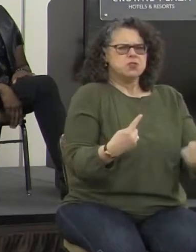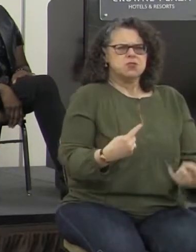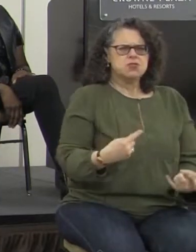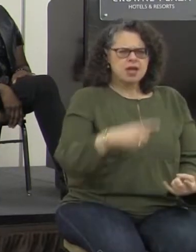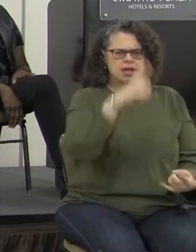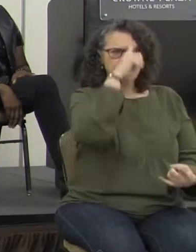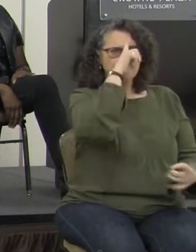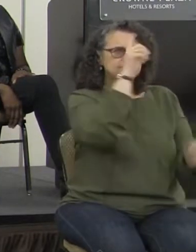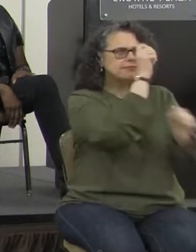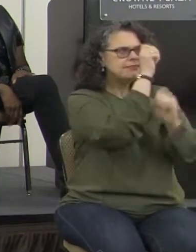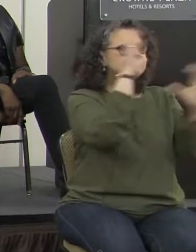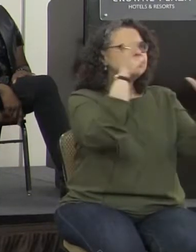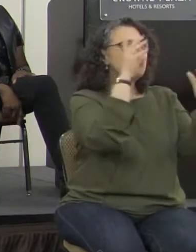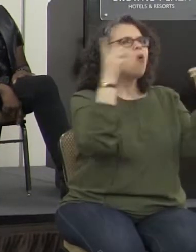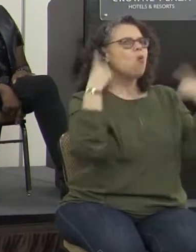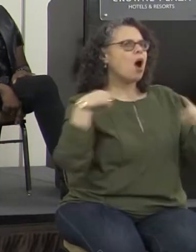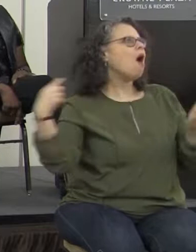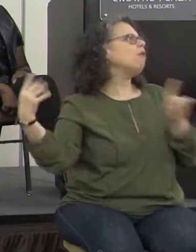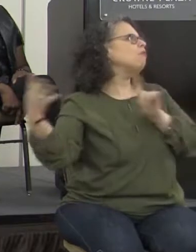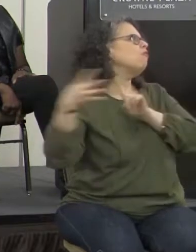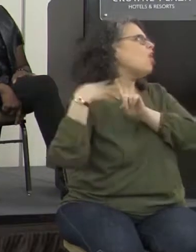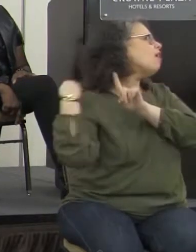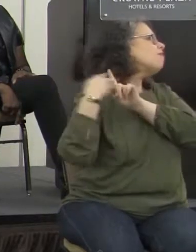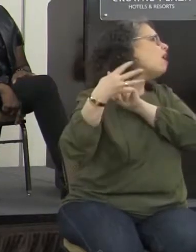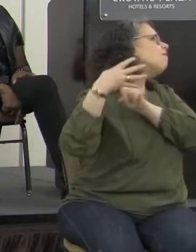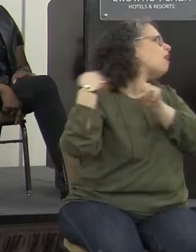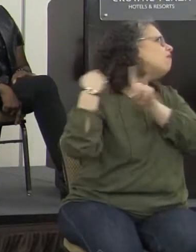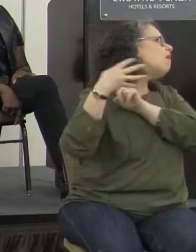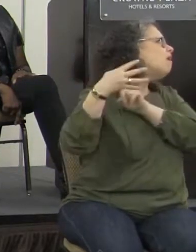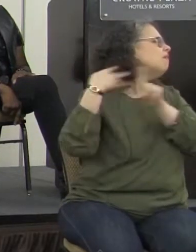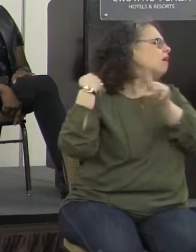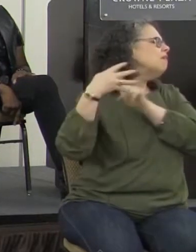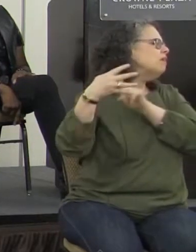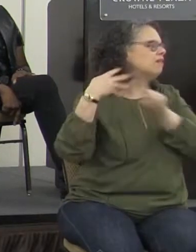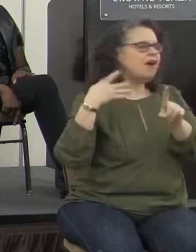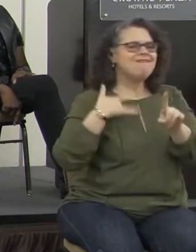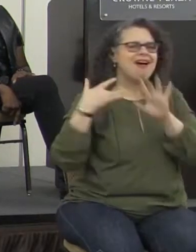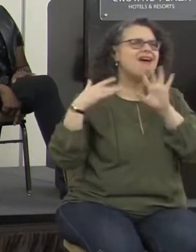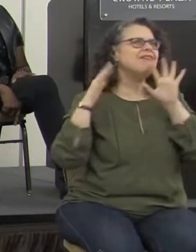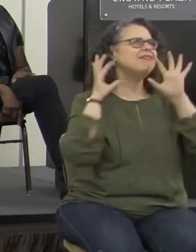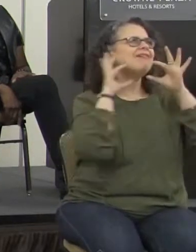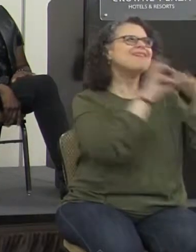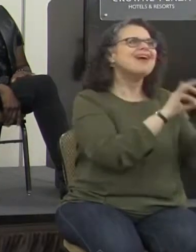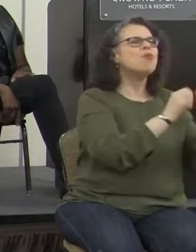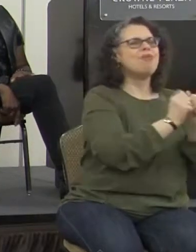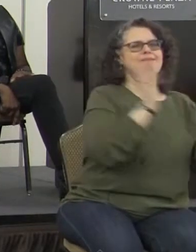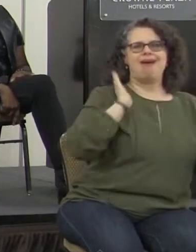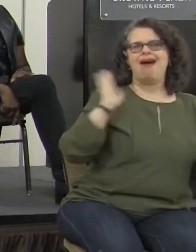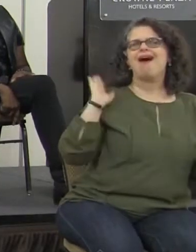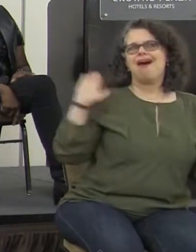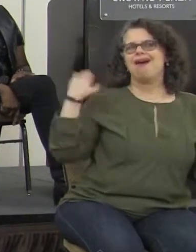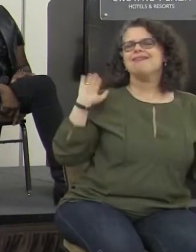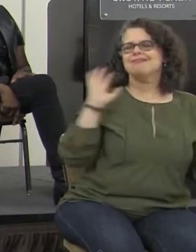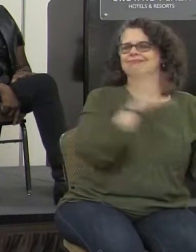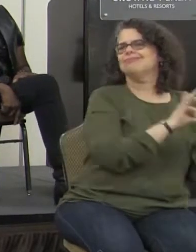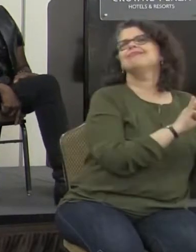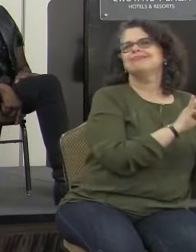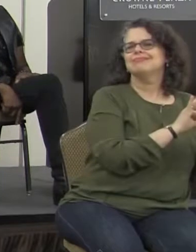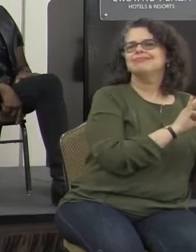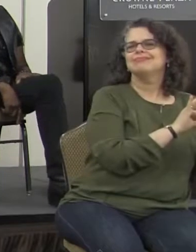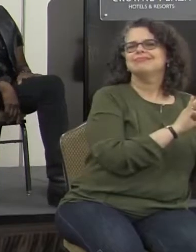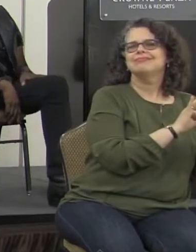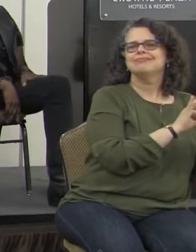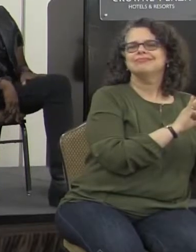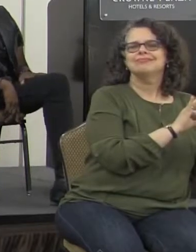thought about when Midori was flogging me. It felt like a connection to my past. And that was a connection that I